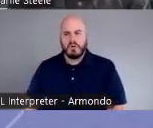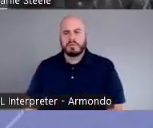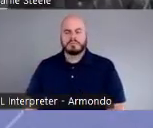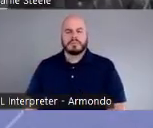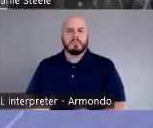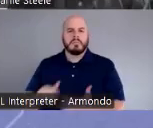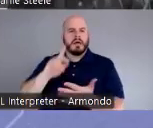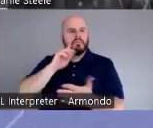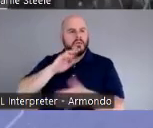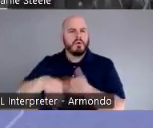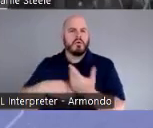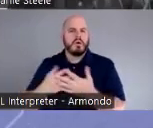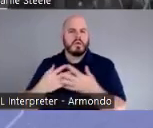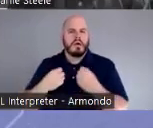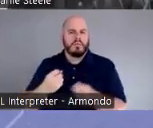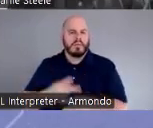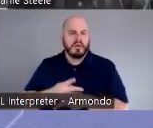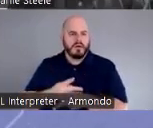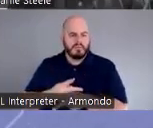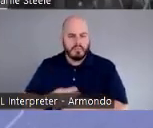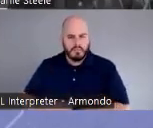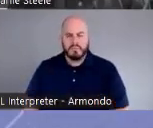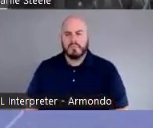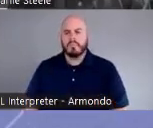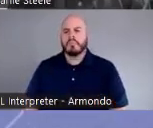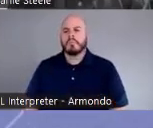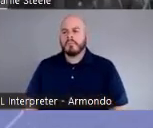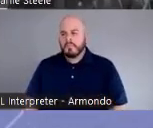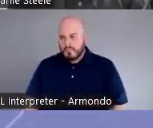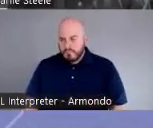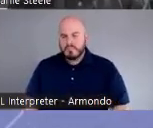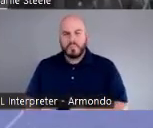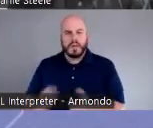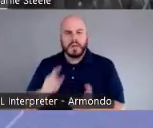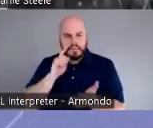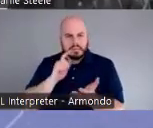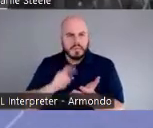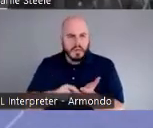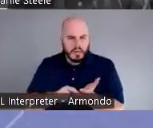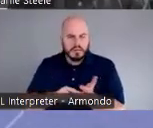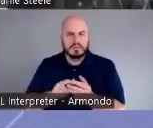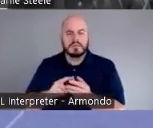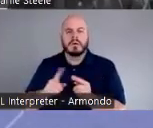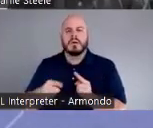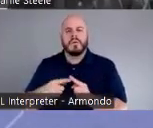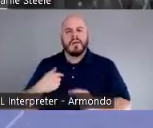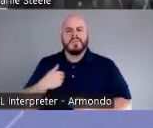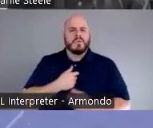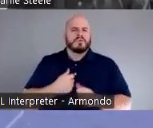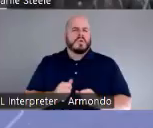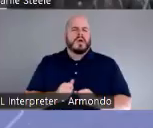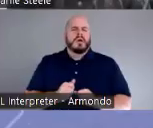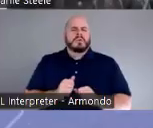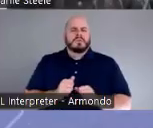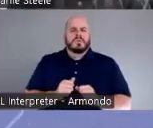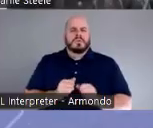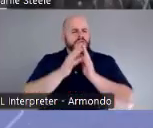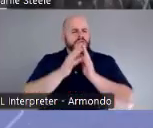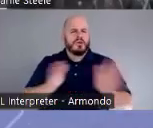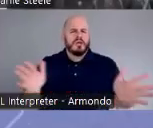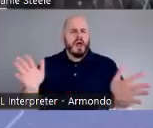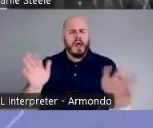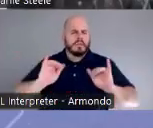healthcare. So what we can see is when we were trying to generalize this, and also when we were